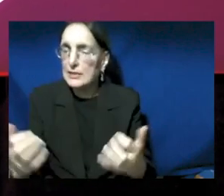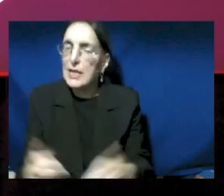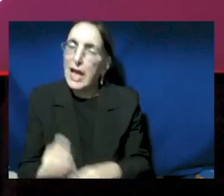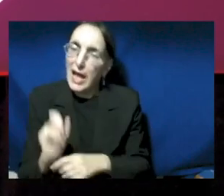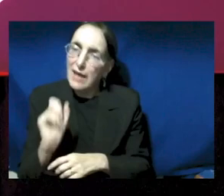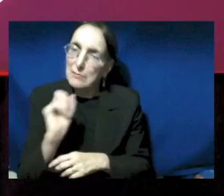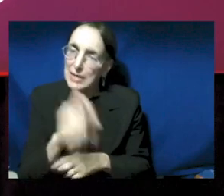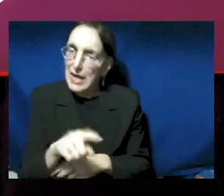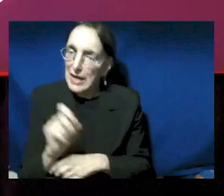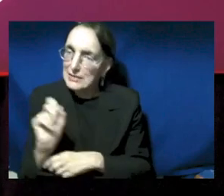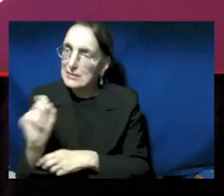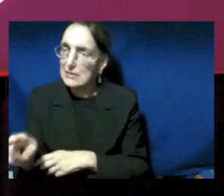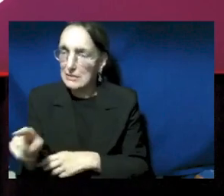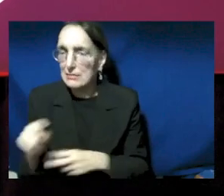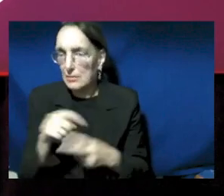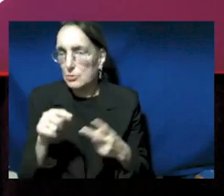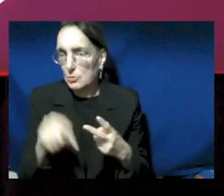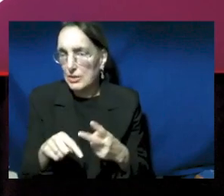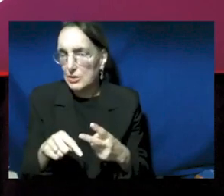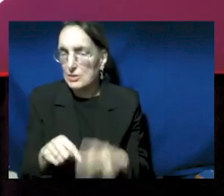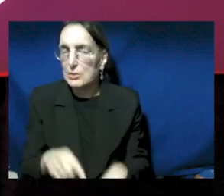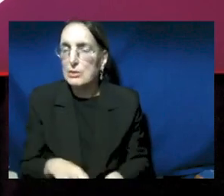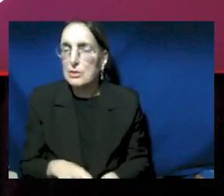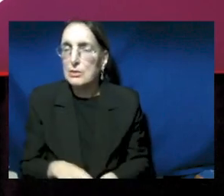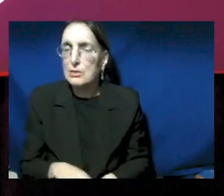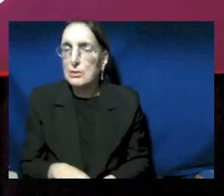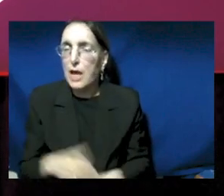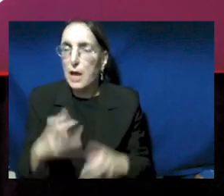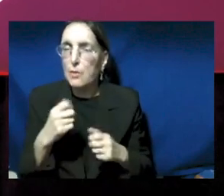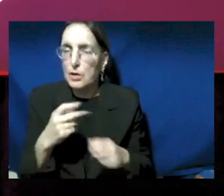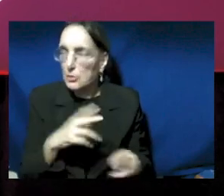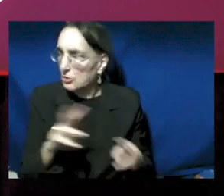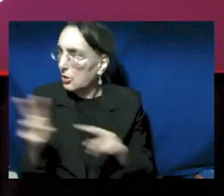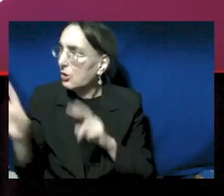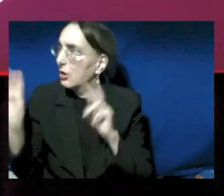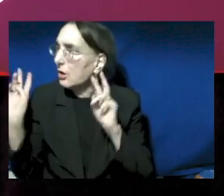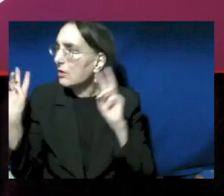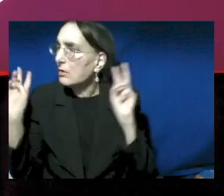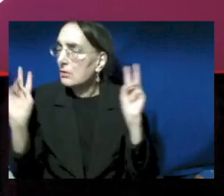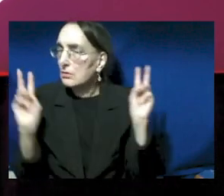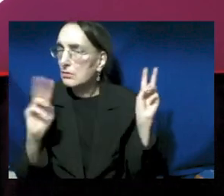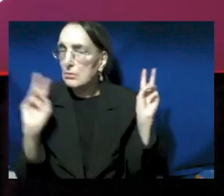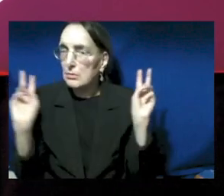question? I want you all to turn around and look.